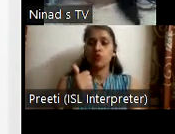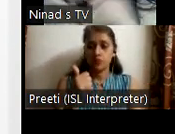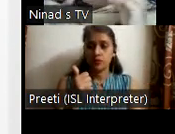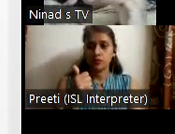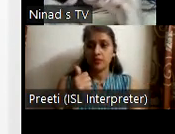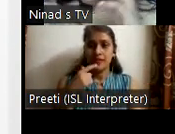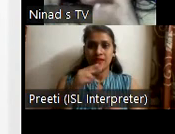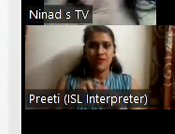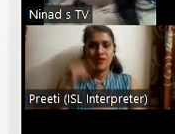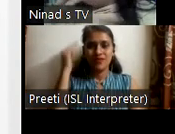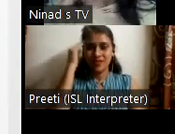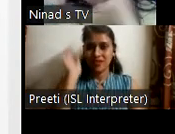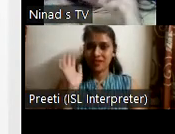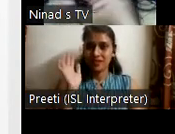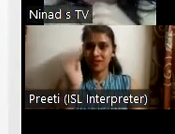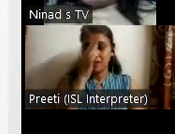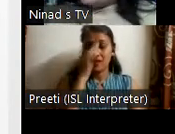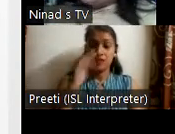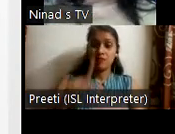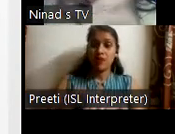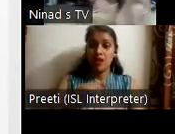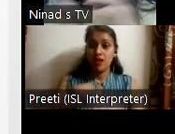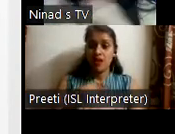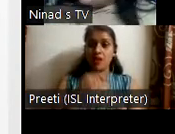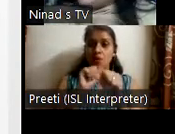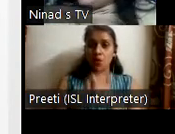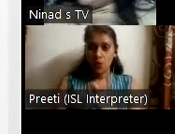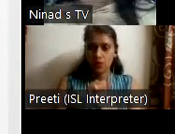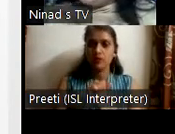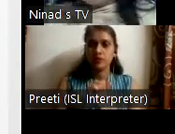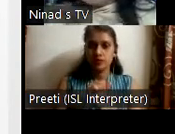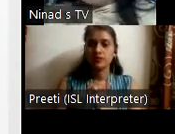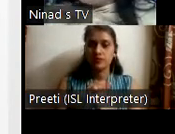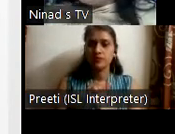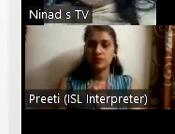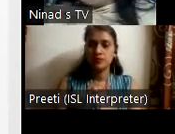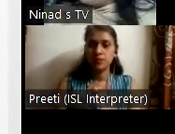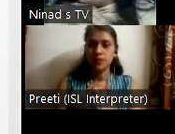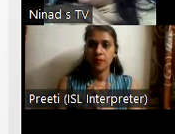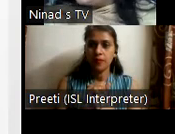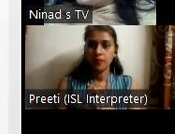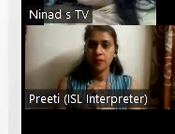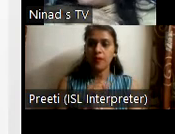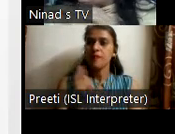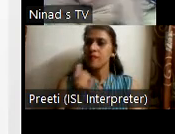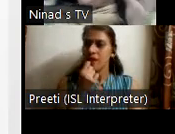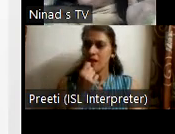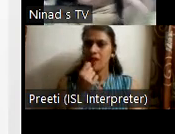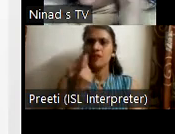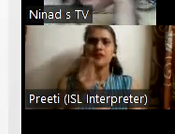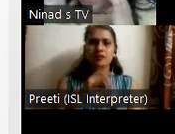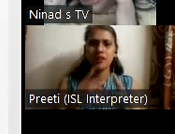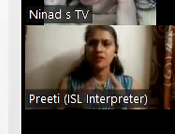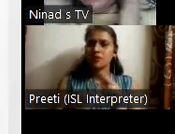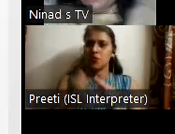you think the children are working for so many hours, they will fall ill, then your money to give them medicines, treatment will